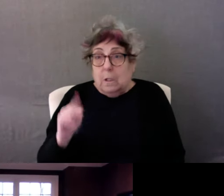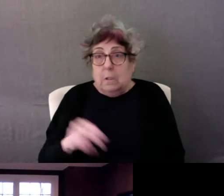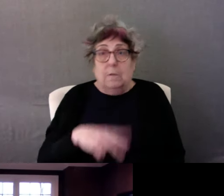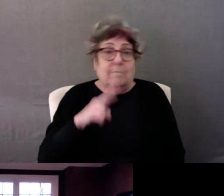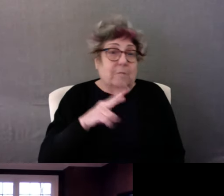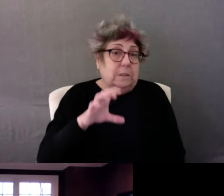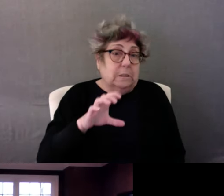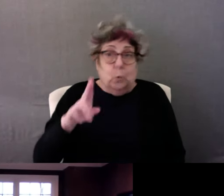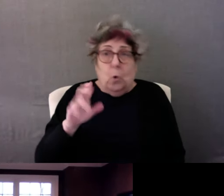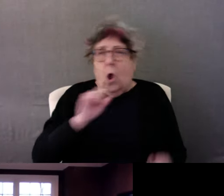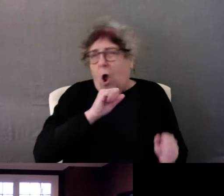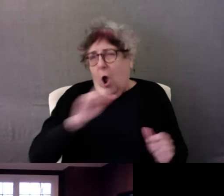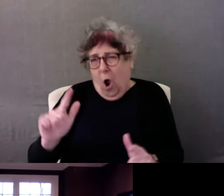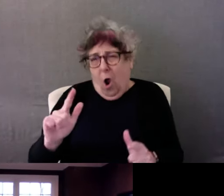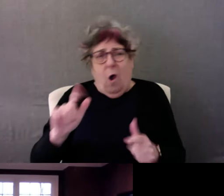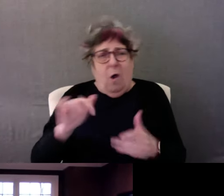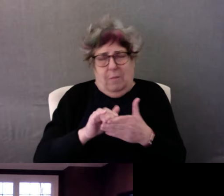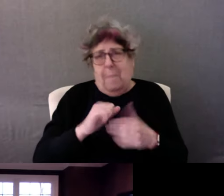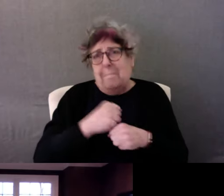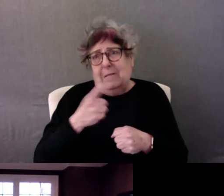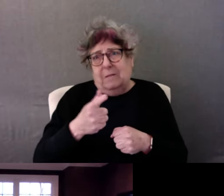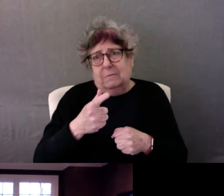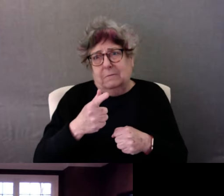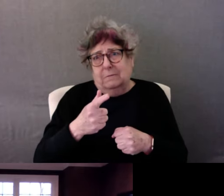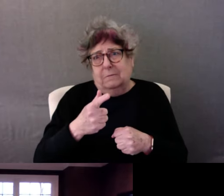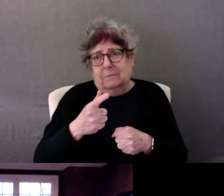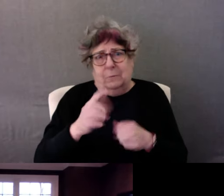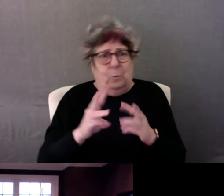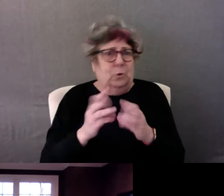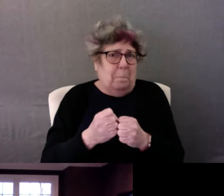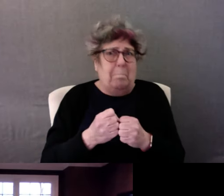all those that made this possible. And I don't know,